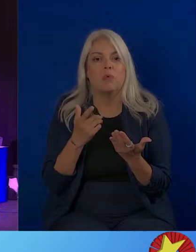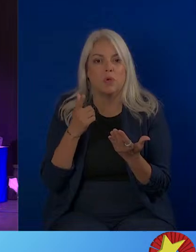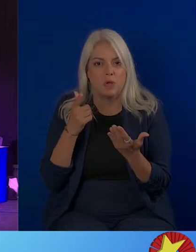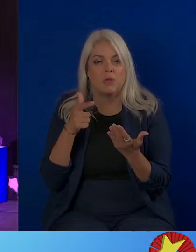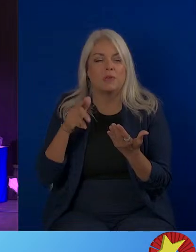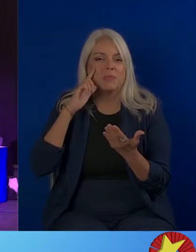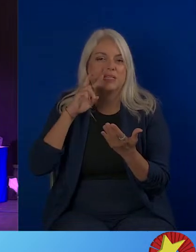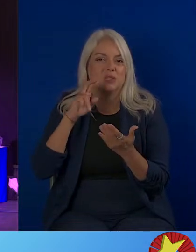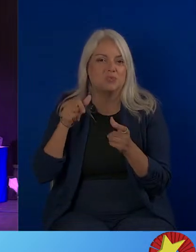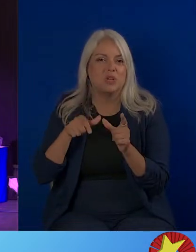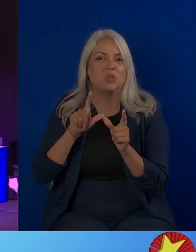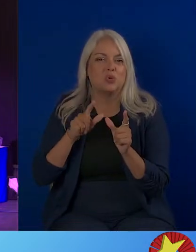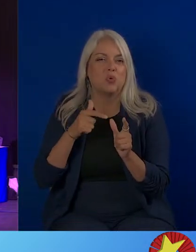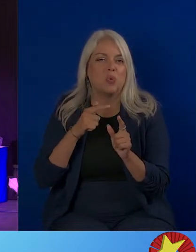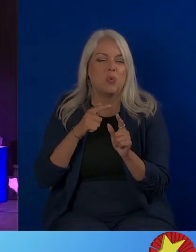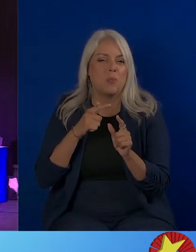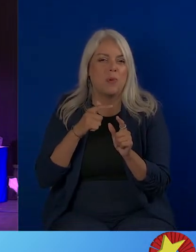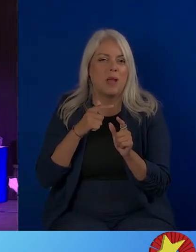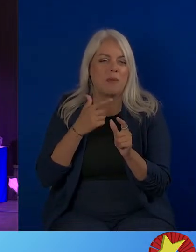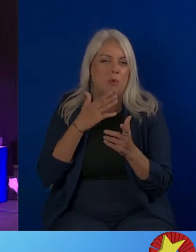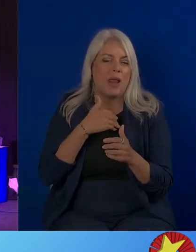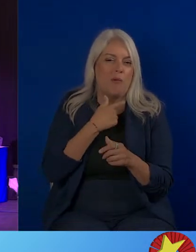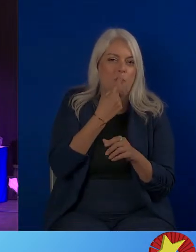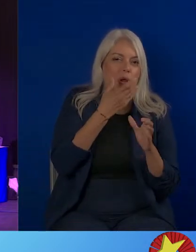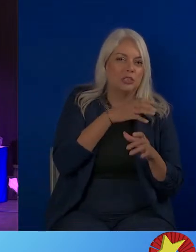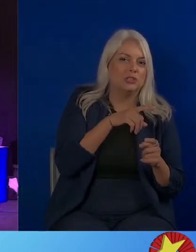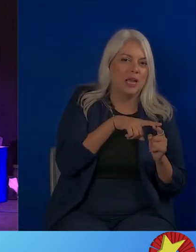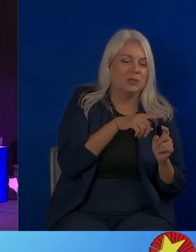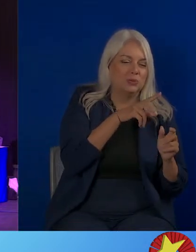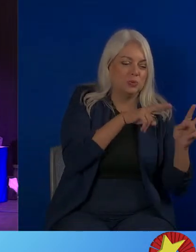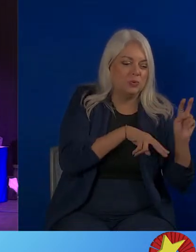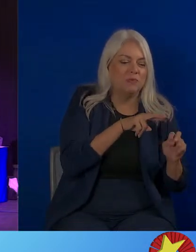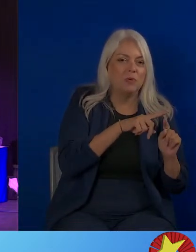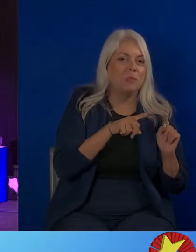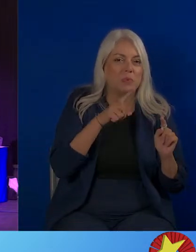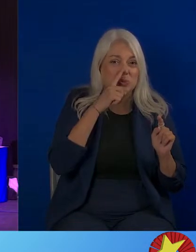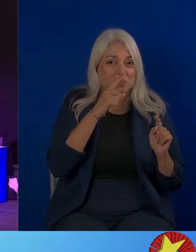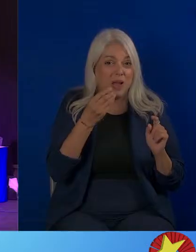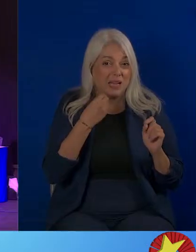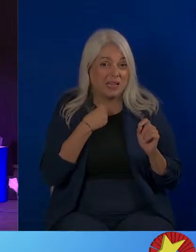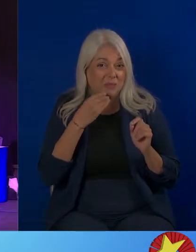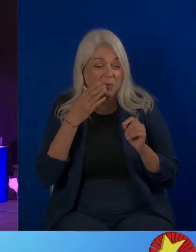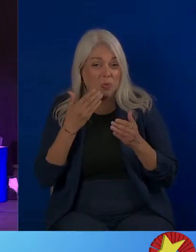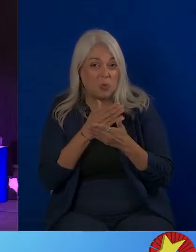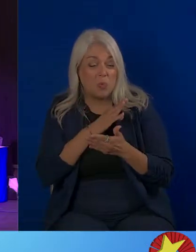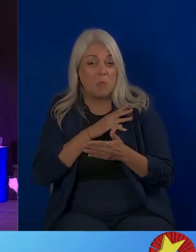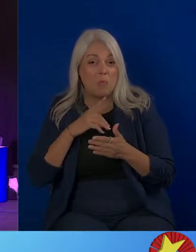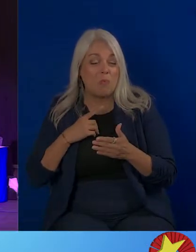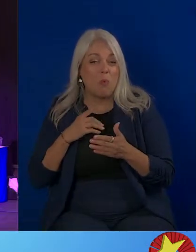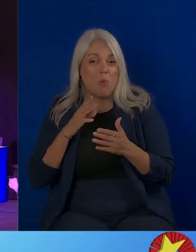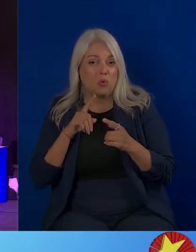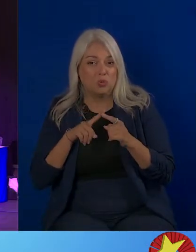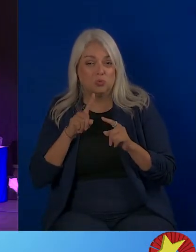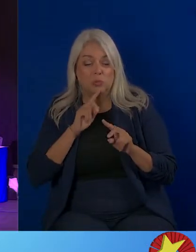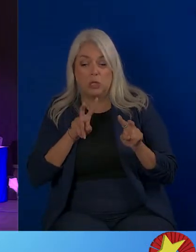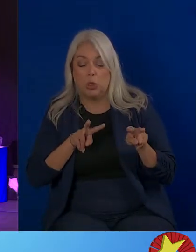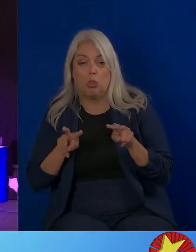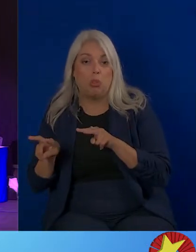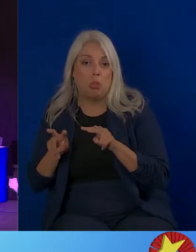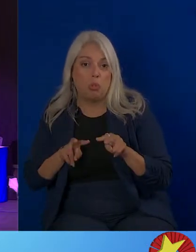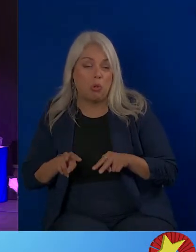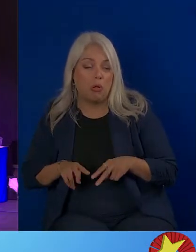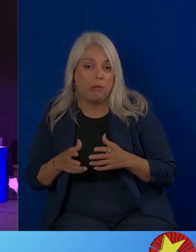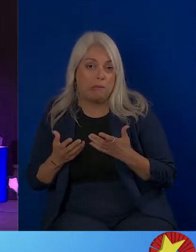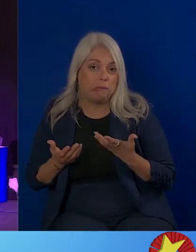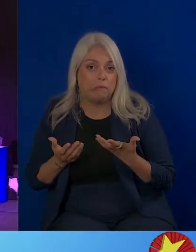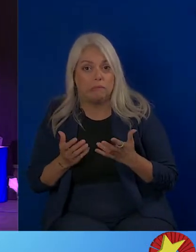I would like to recommend that we hold on that and give us, the new board members, a chance to at least look through those. I will look through those. I'll leave